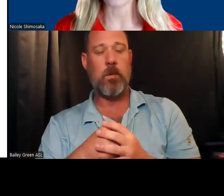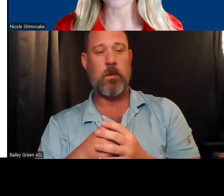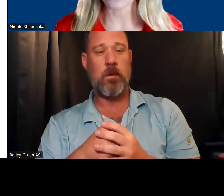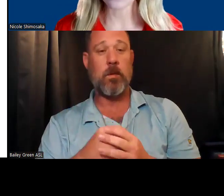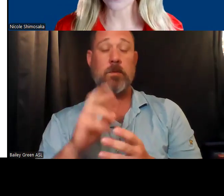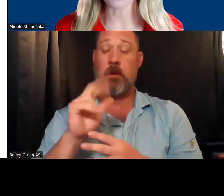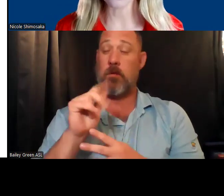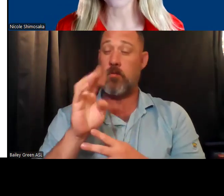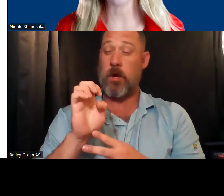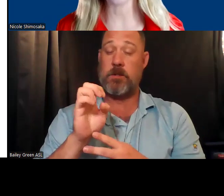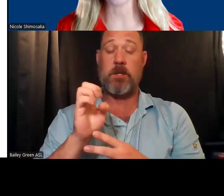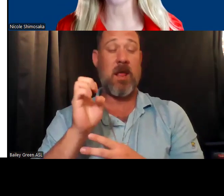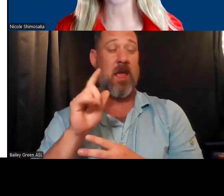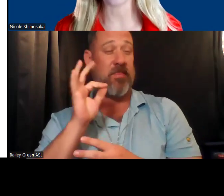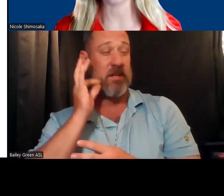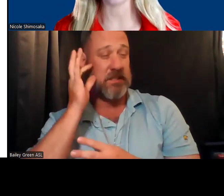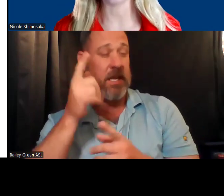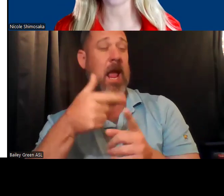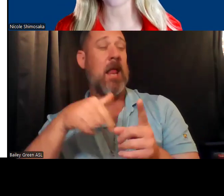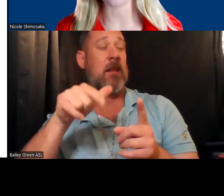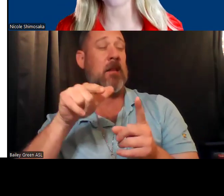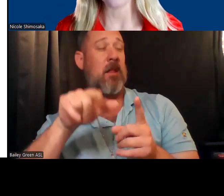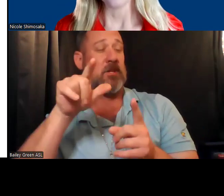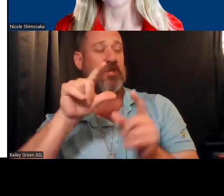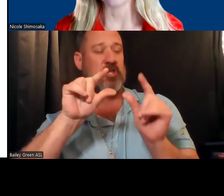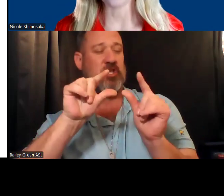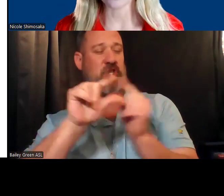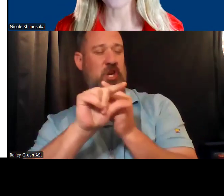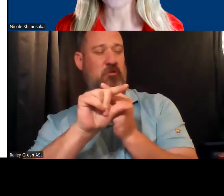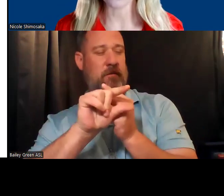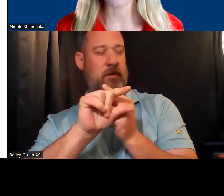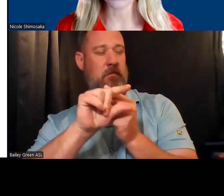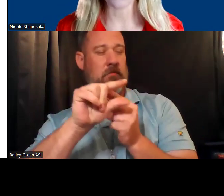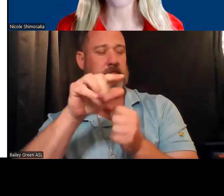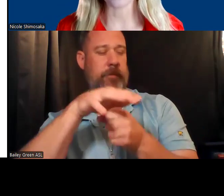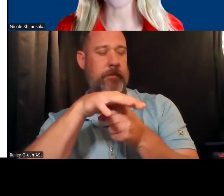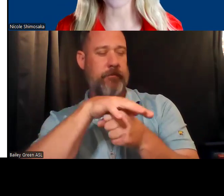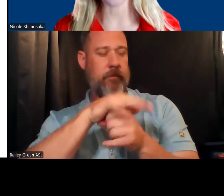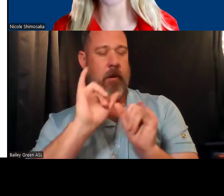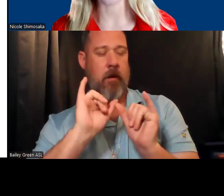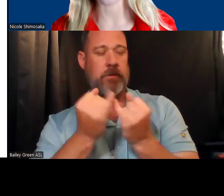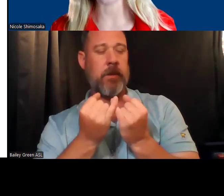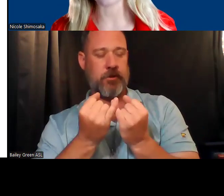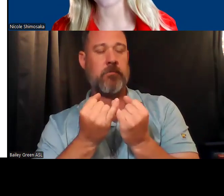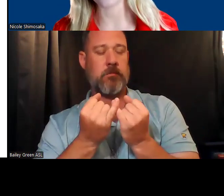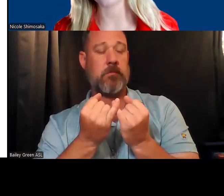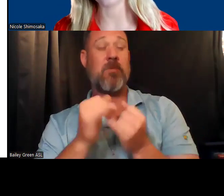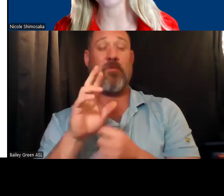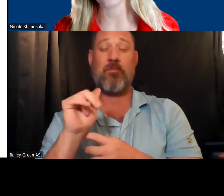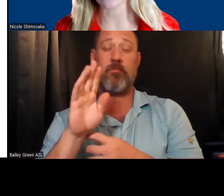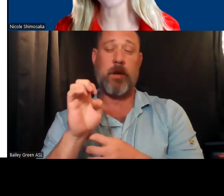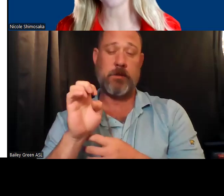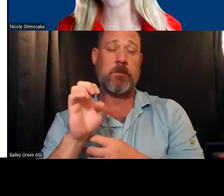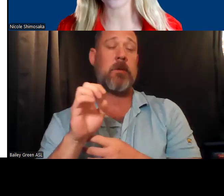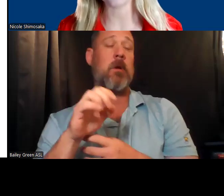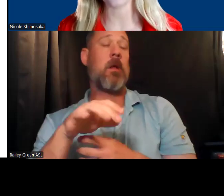and ethnicity factor, and we have a geographic isolation factor. It's very important to note that both race and ethnicity